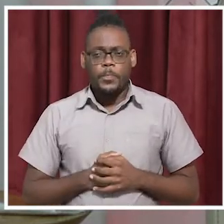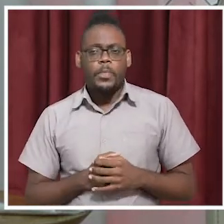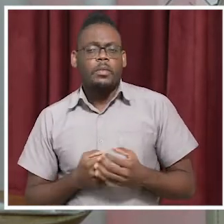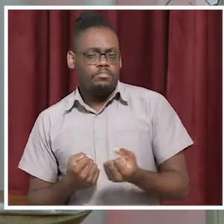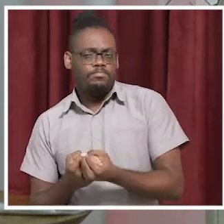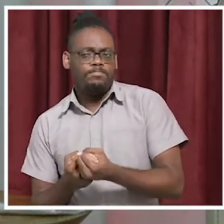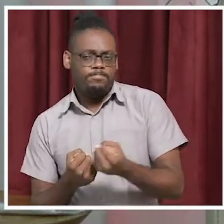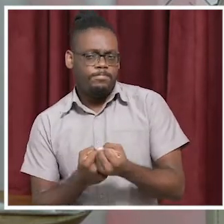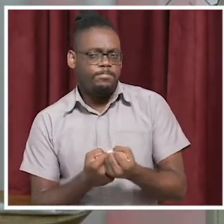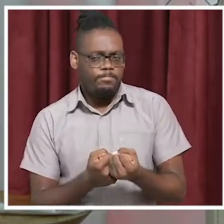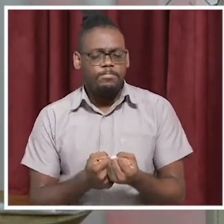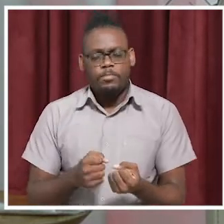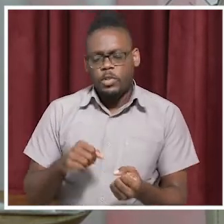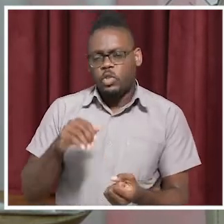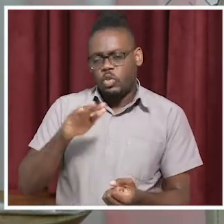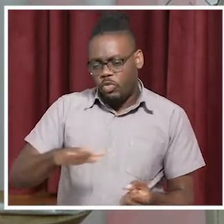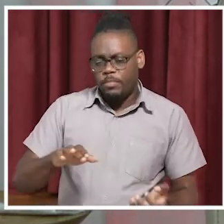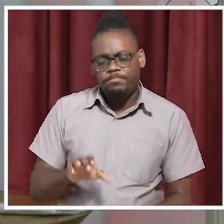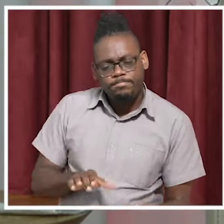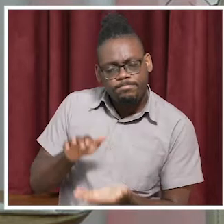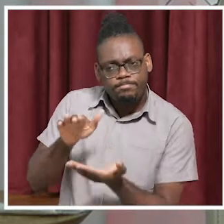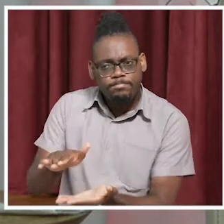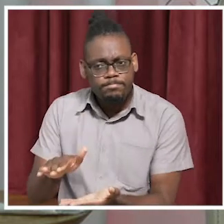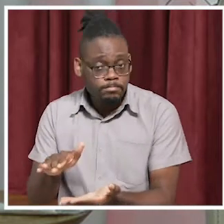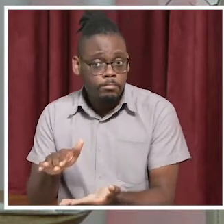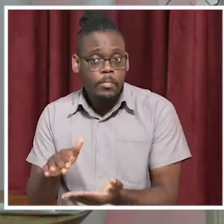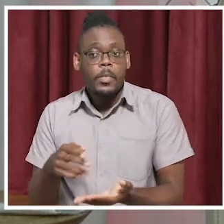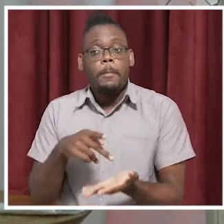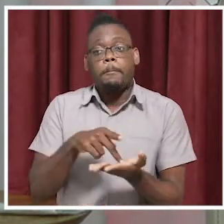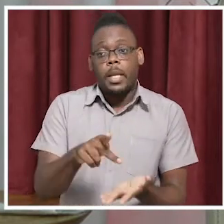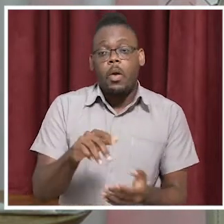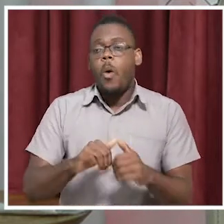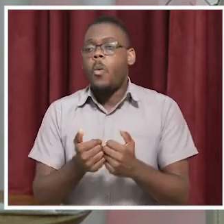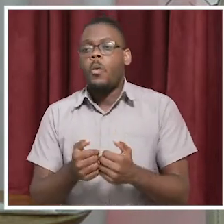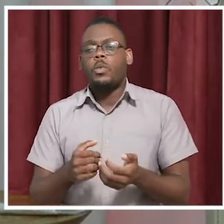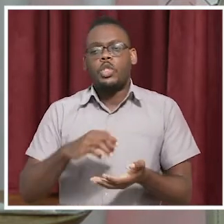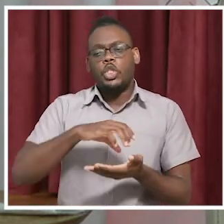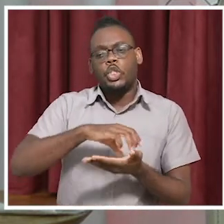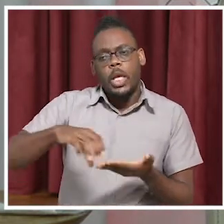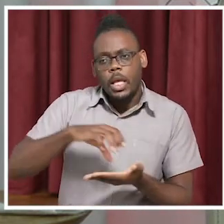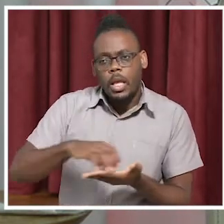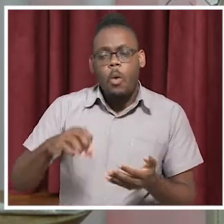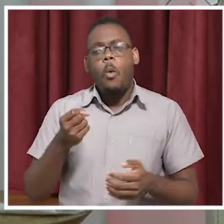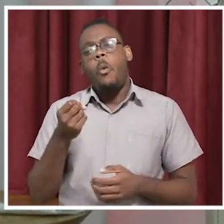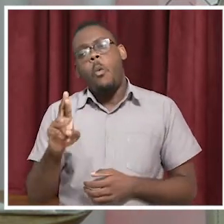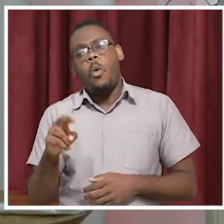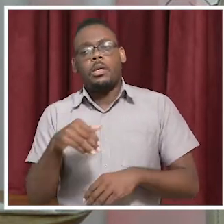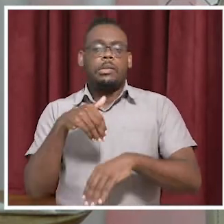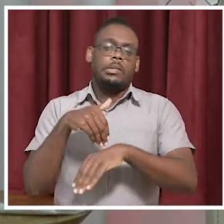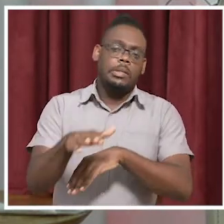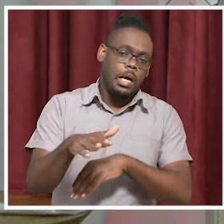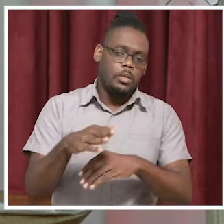depend on this grant. Mm-hmm, mm-hmm. So it's either paid via check or direct deposit into the person's account. Now, during the pandemic, that